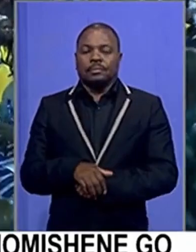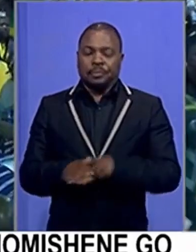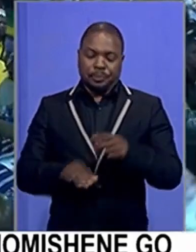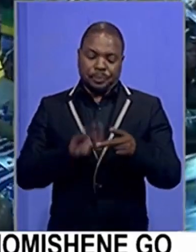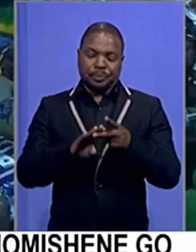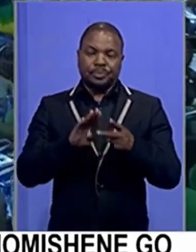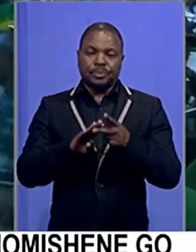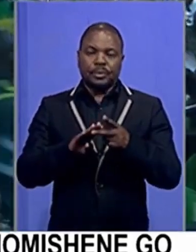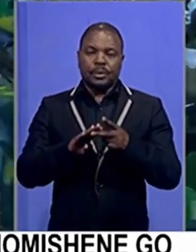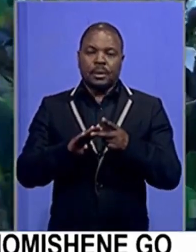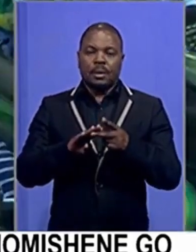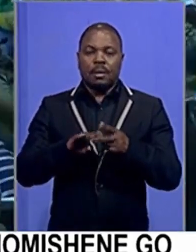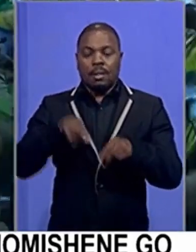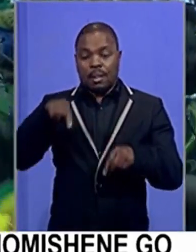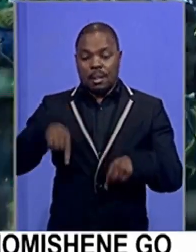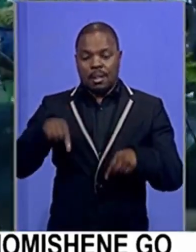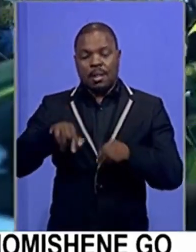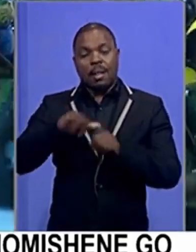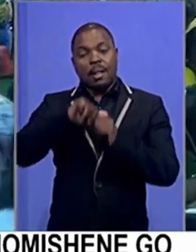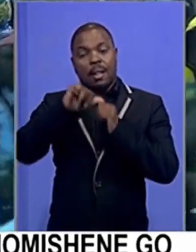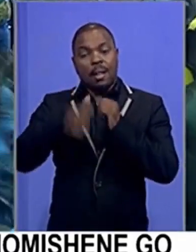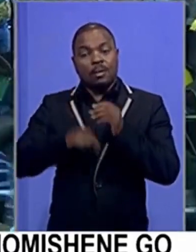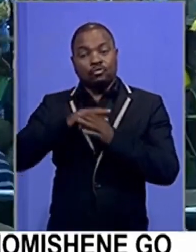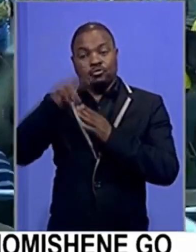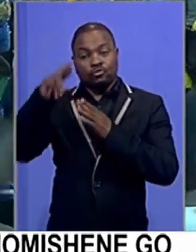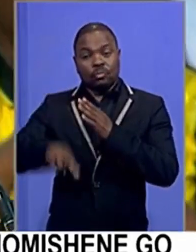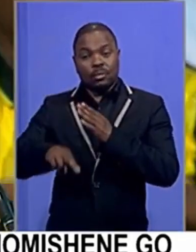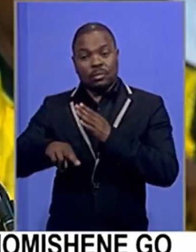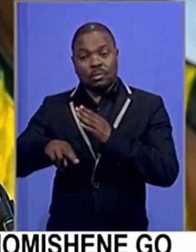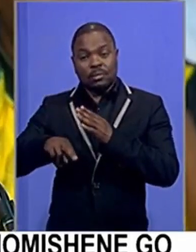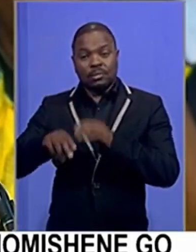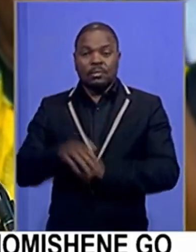And the last result in this category,